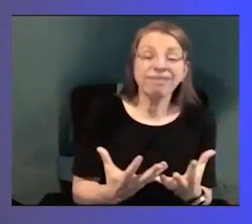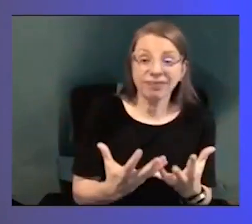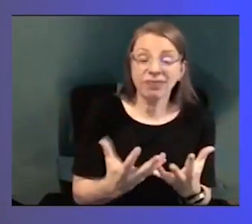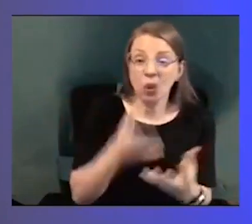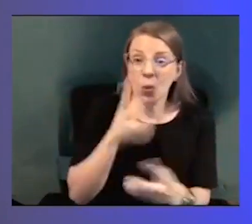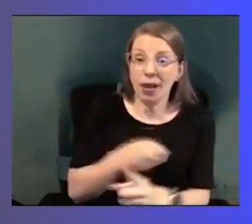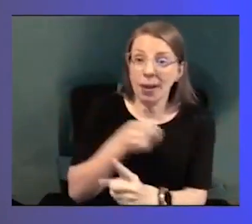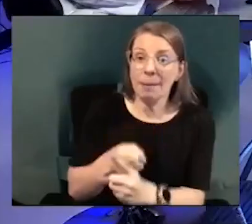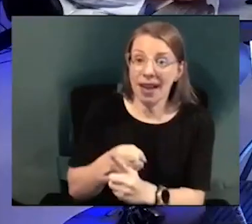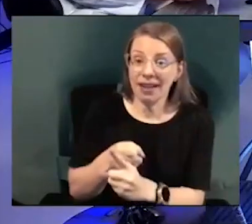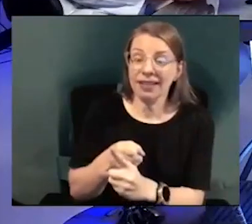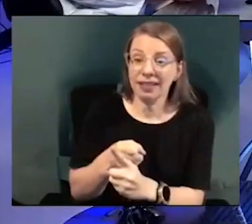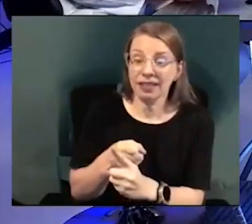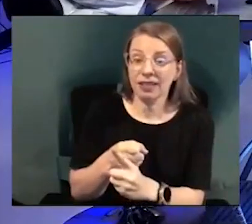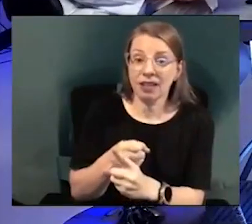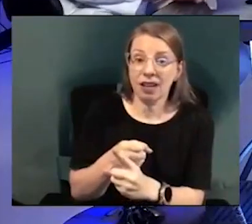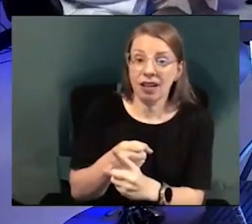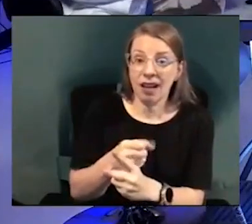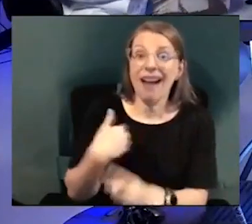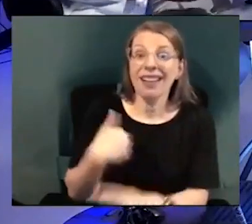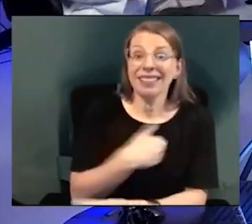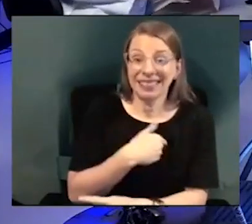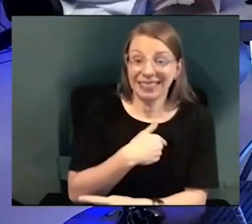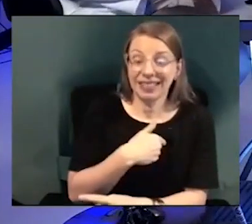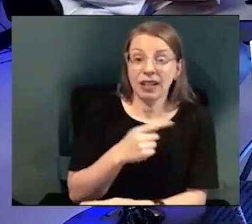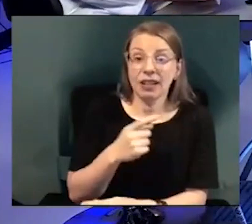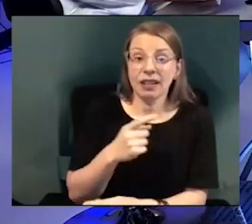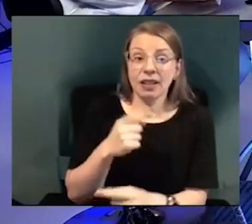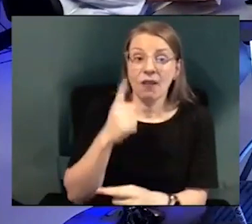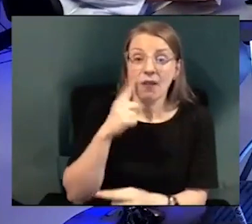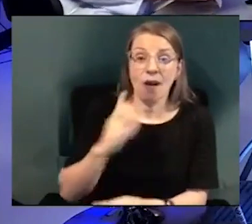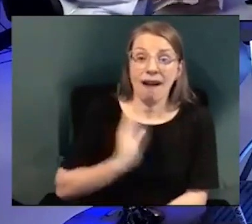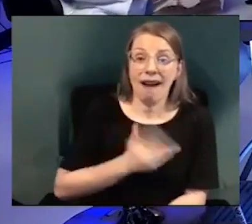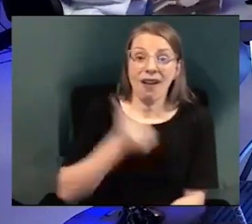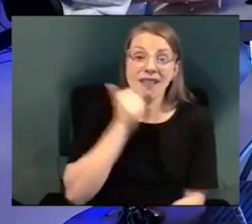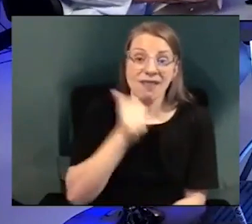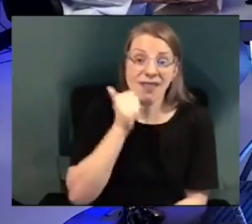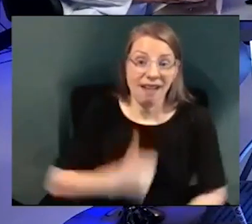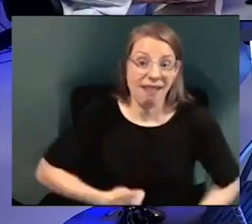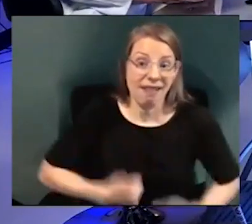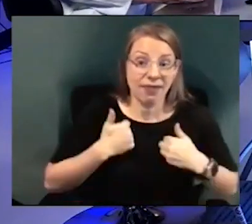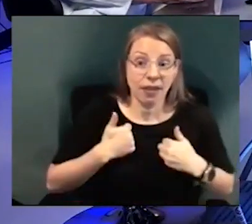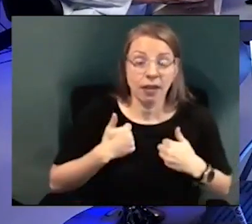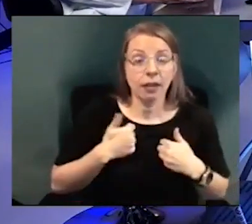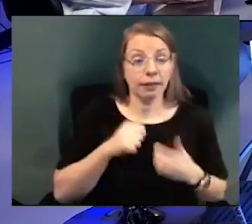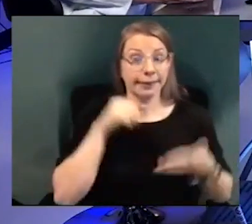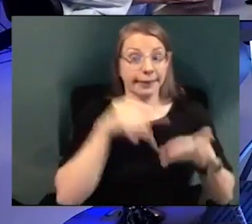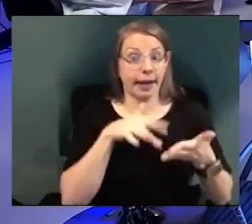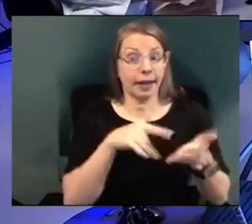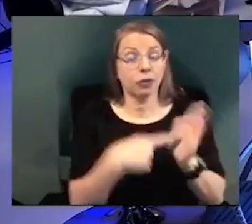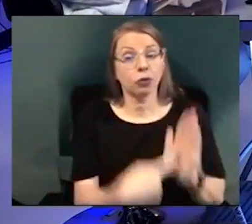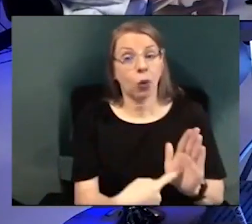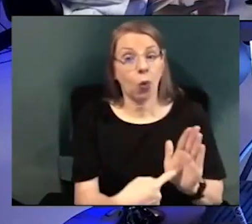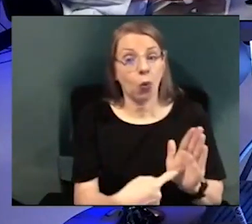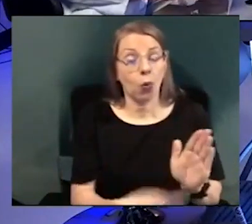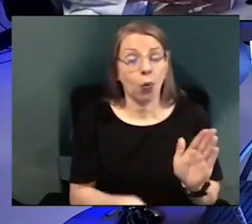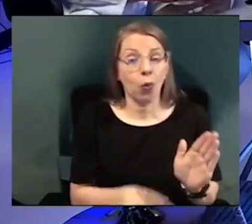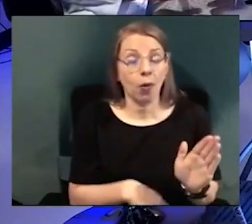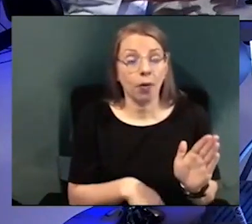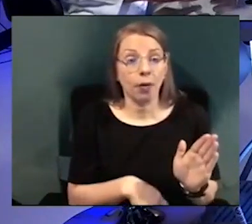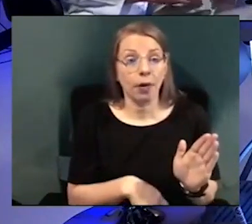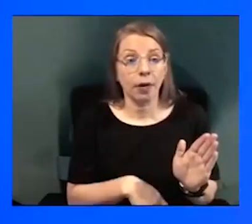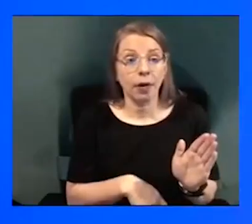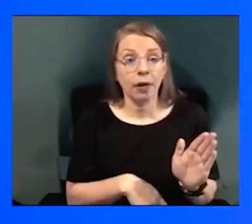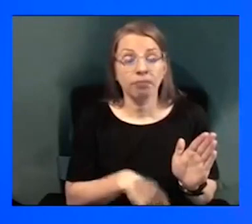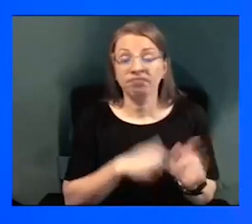on all of us every day. Yep. And that's been borne out and shown in studies. People think, well, it's just the